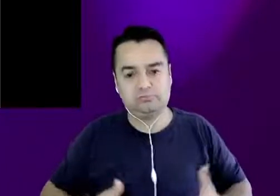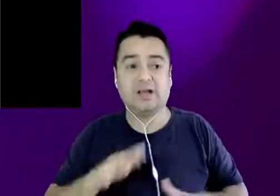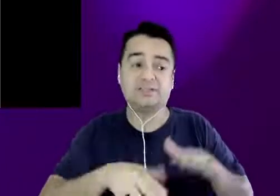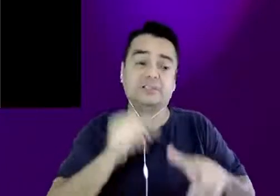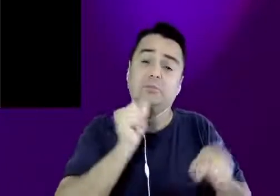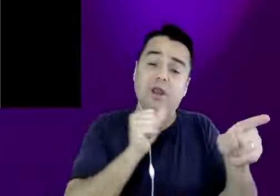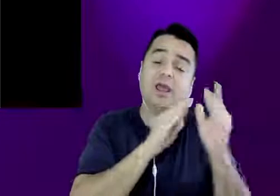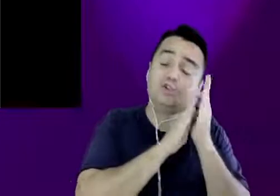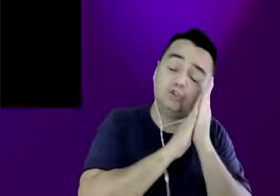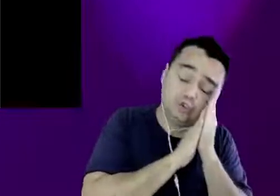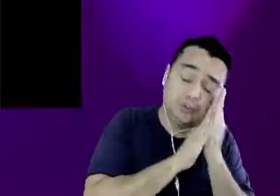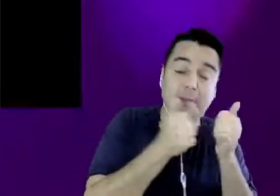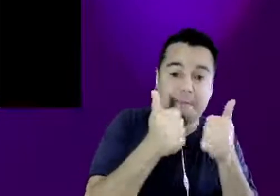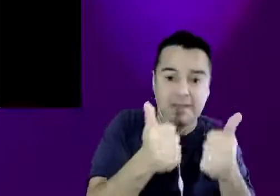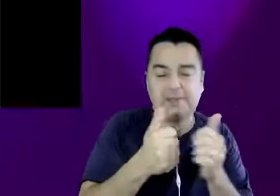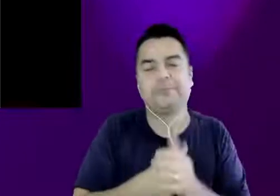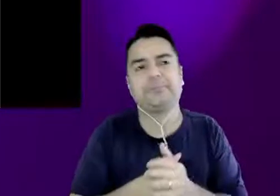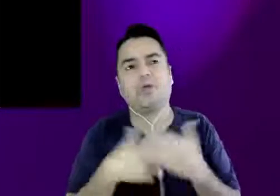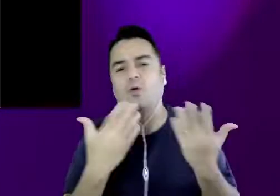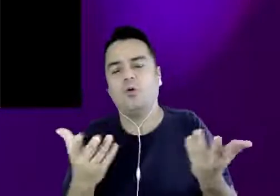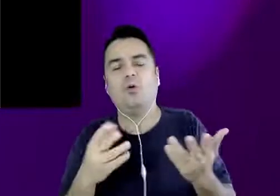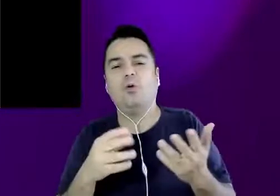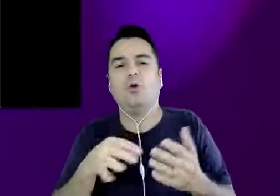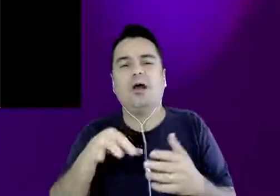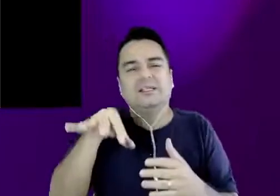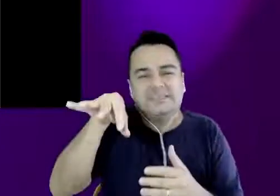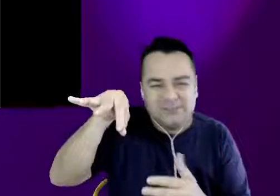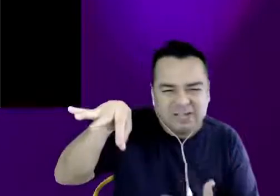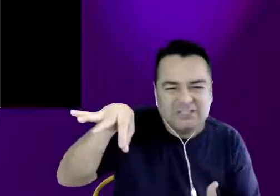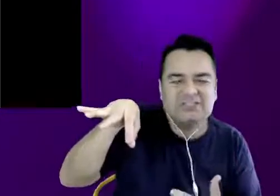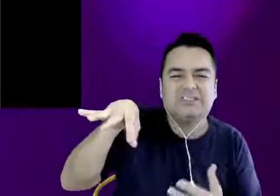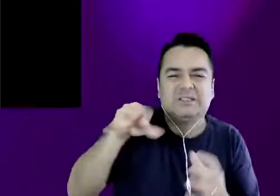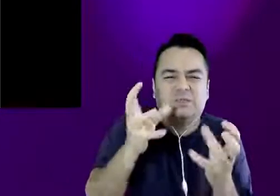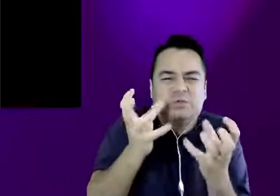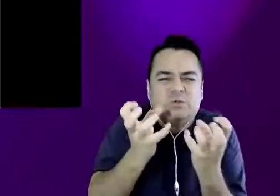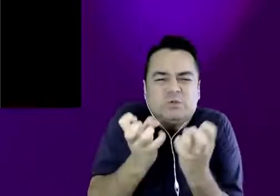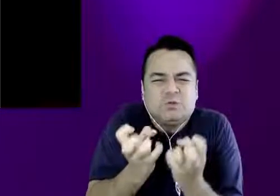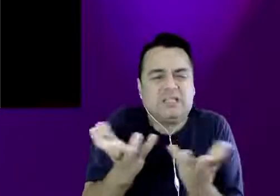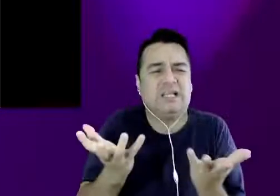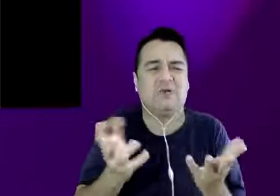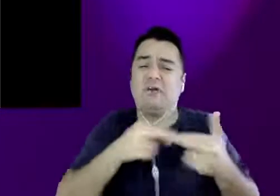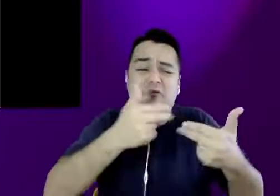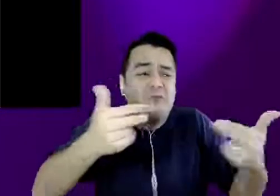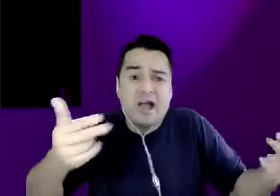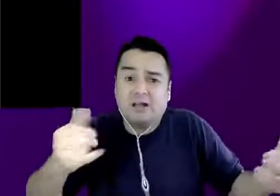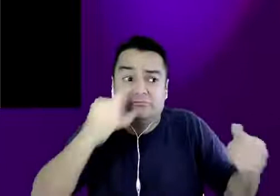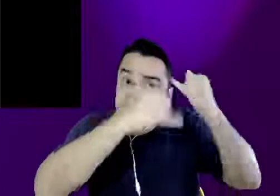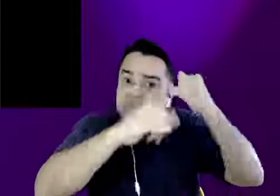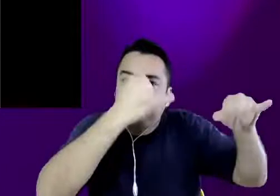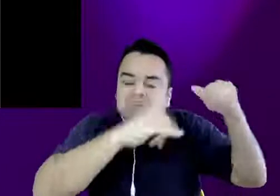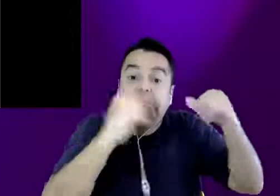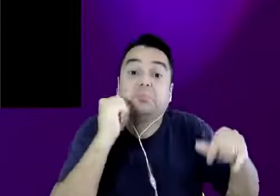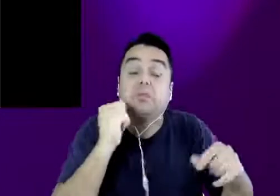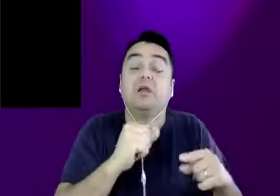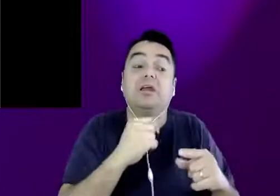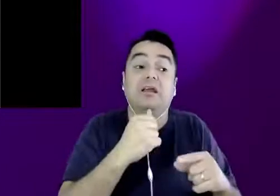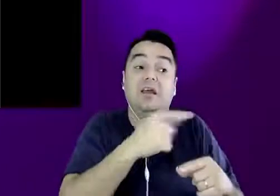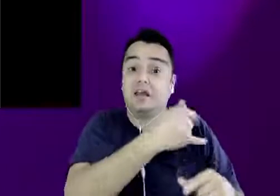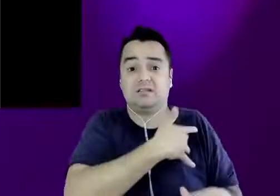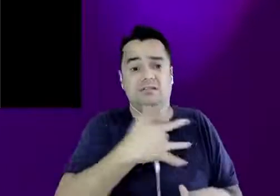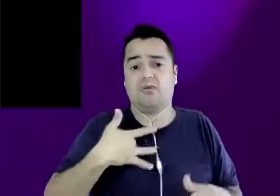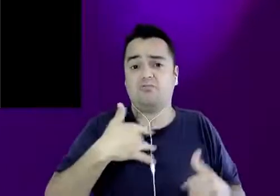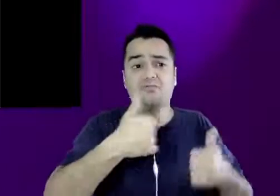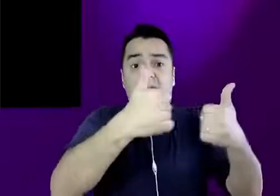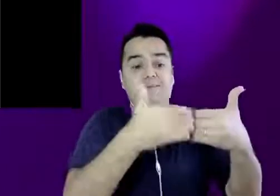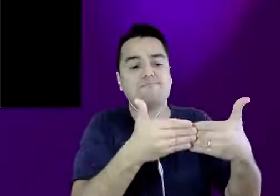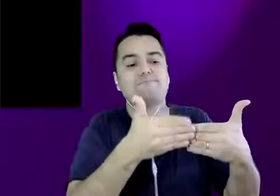well-being, okay? But I was a little bit concerned, I'm also a bioethicist, that before we put this into the clinic, we really need to know for